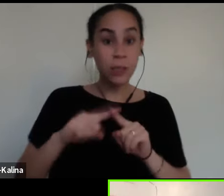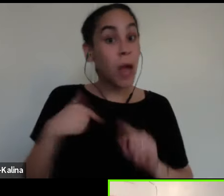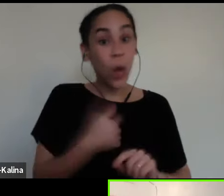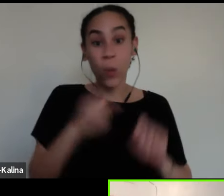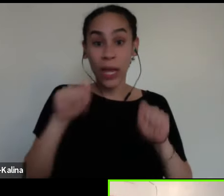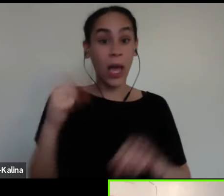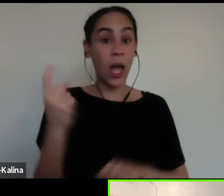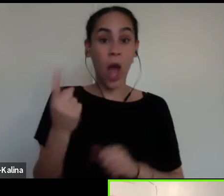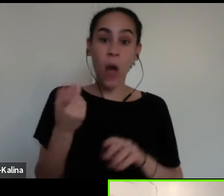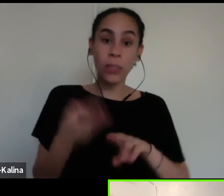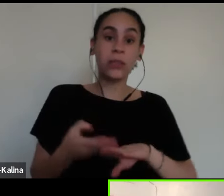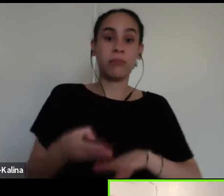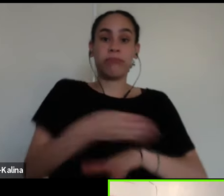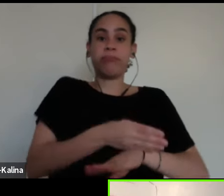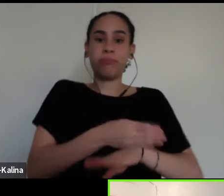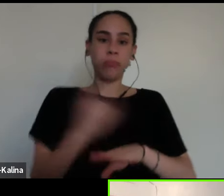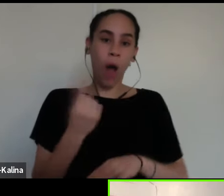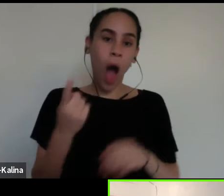more.